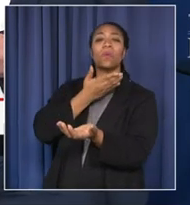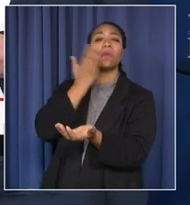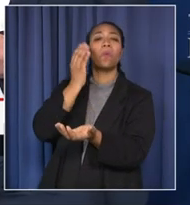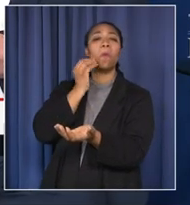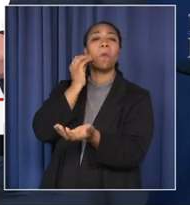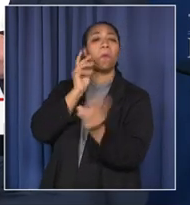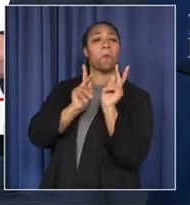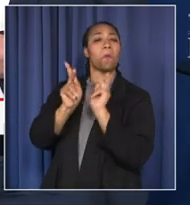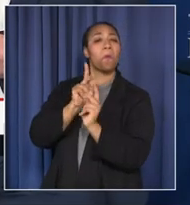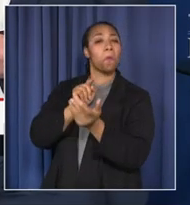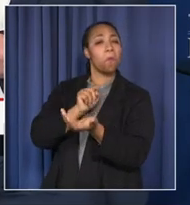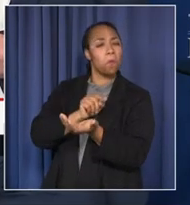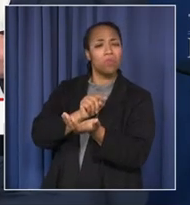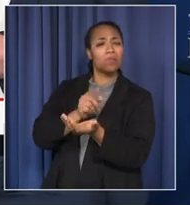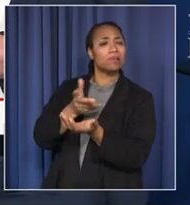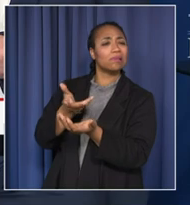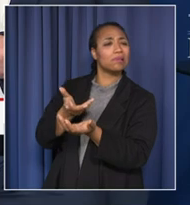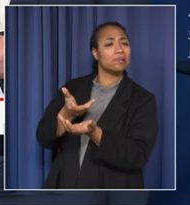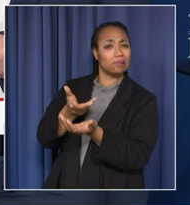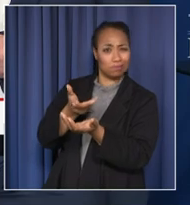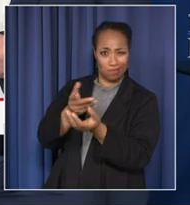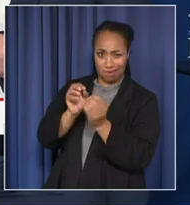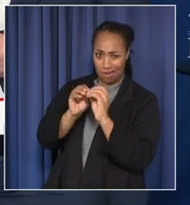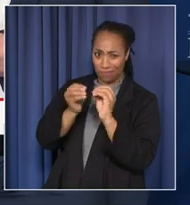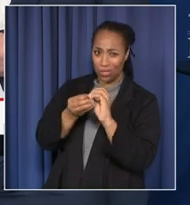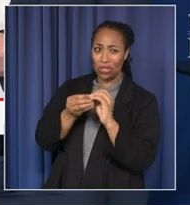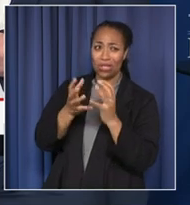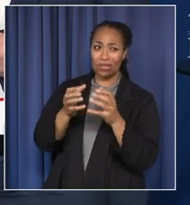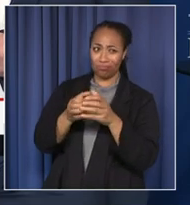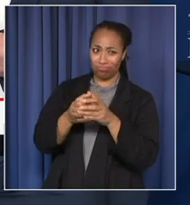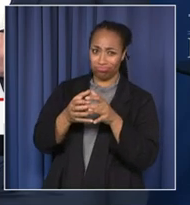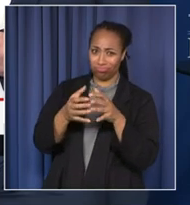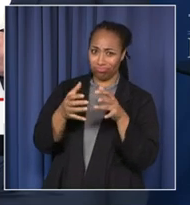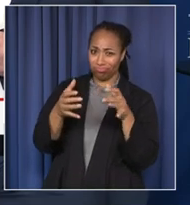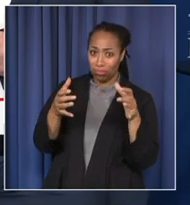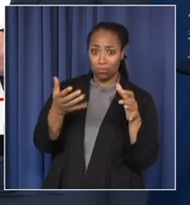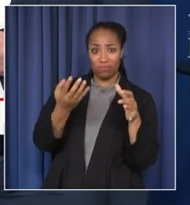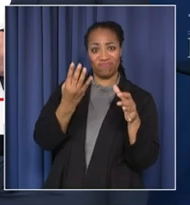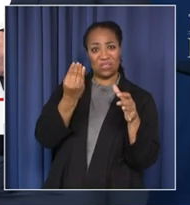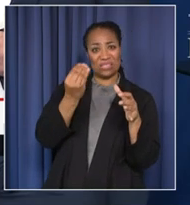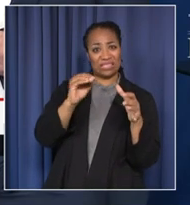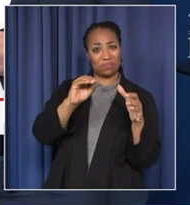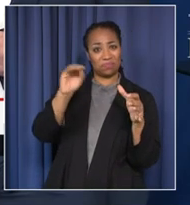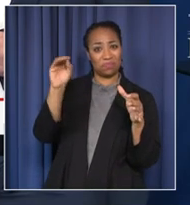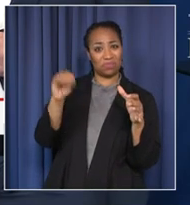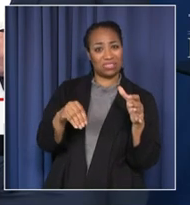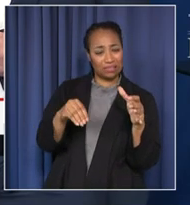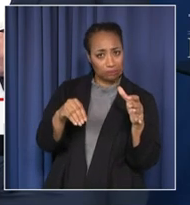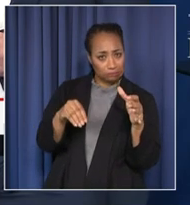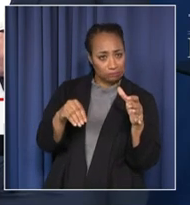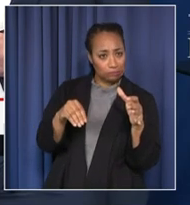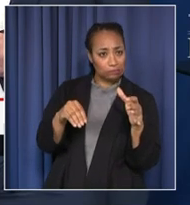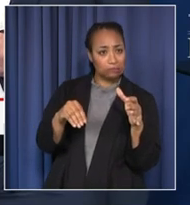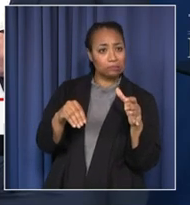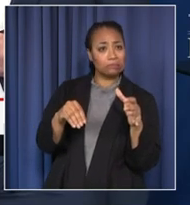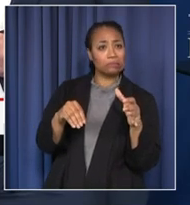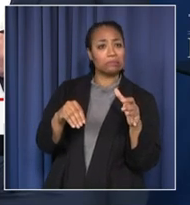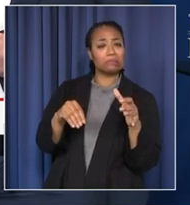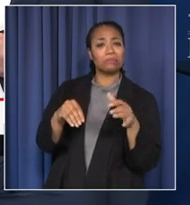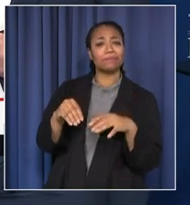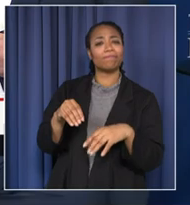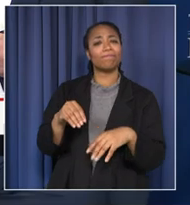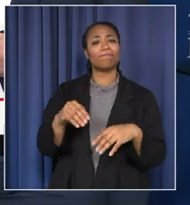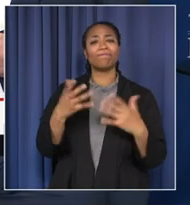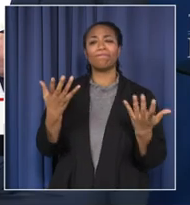between 2023 and 2024. What specific efforts are you taking to combat that rise in homelessness, and is President Trump